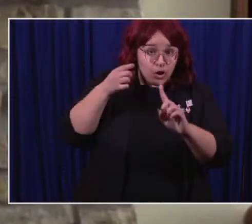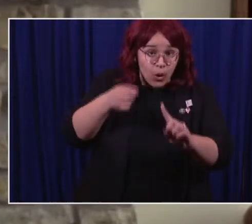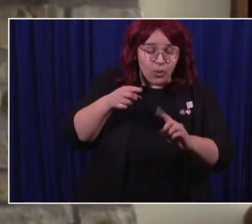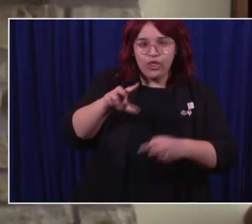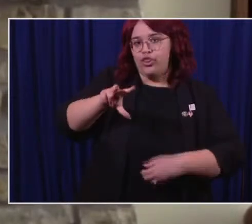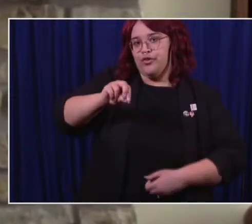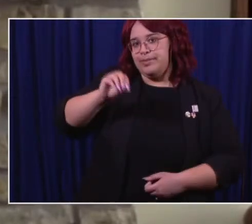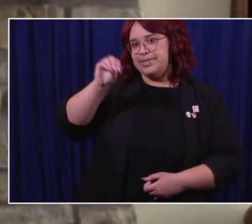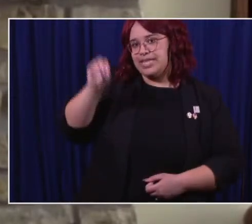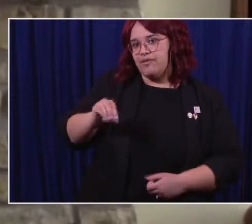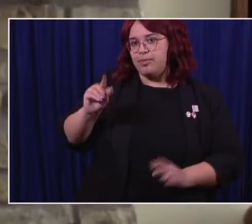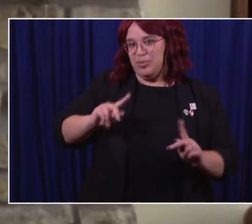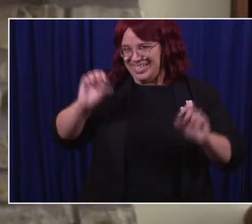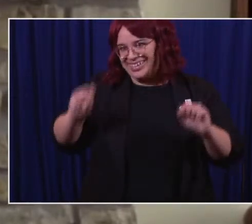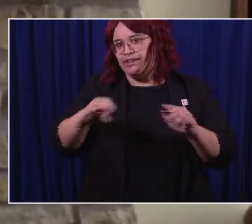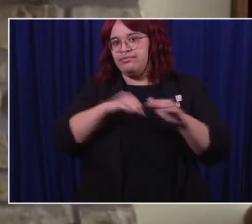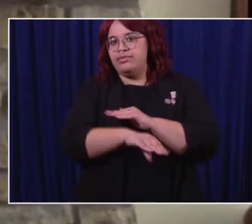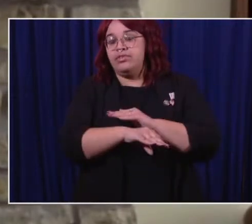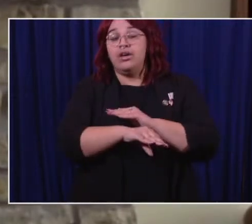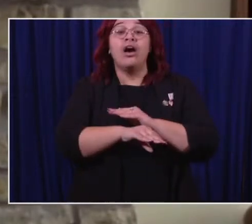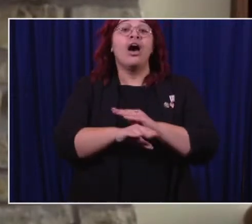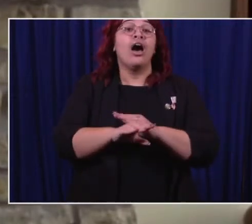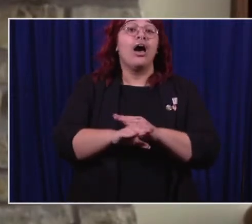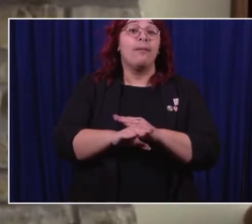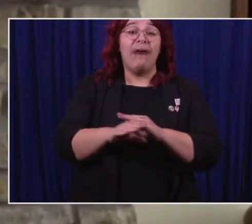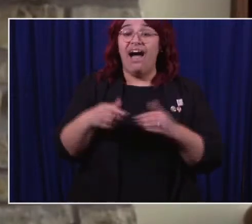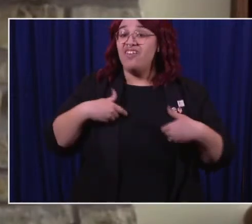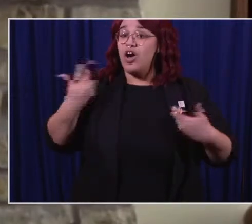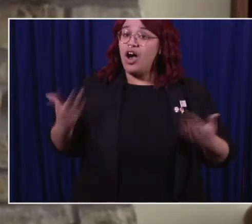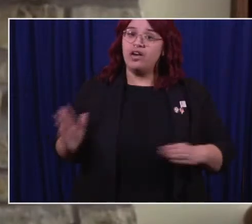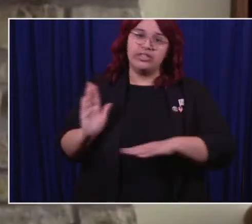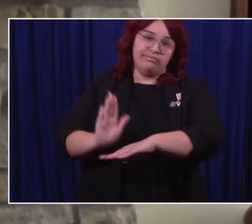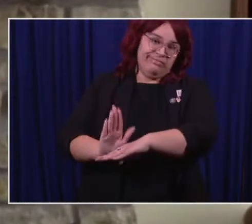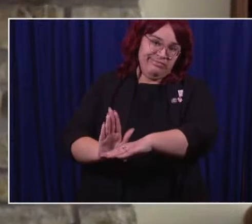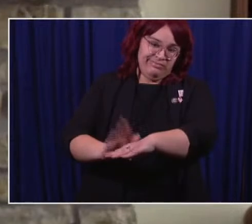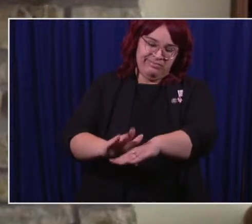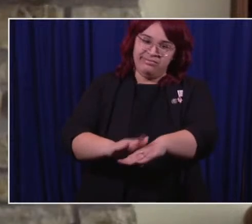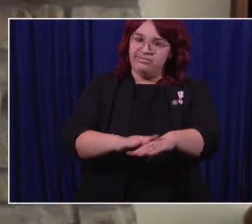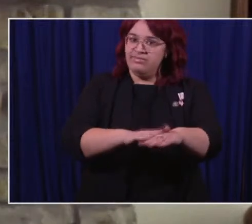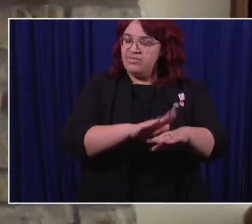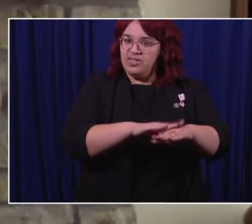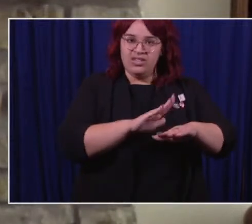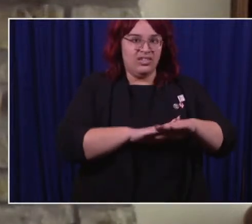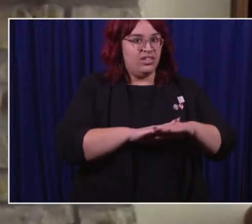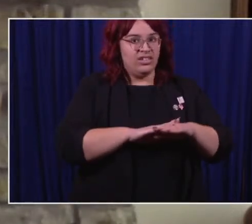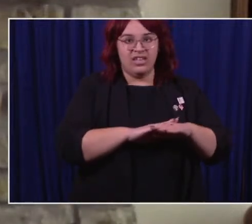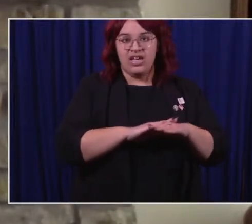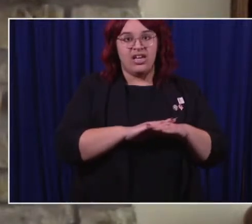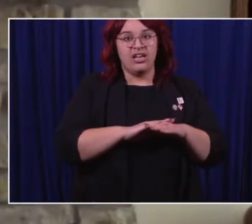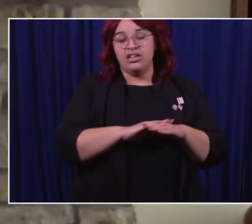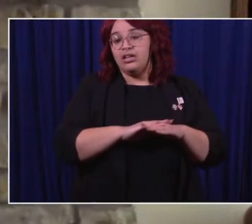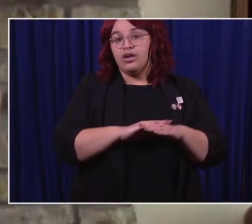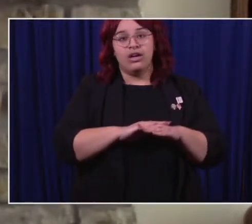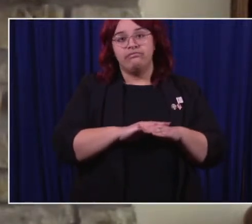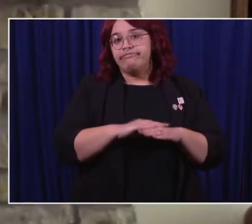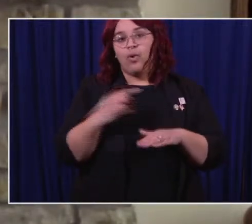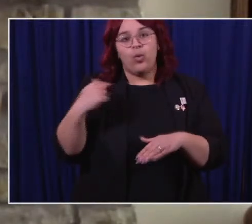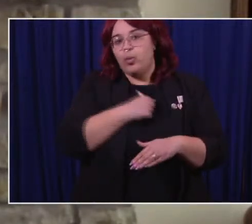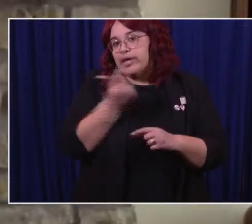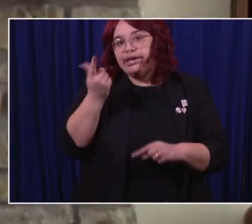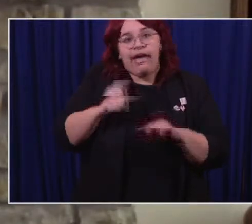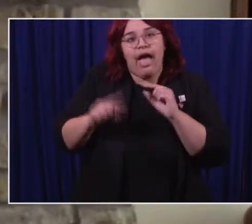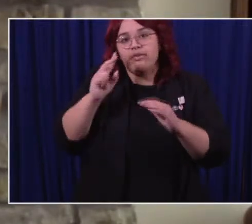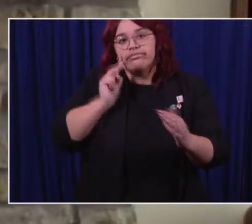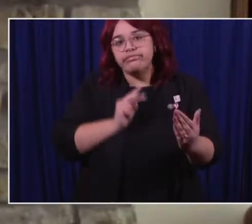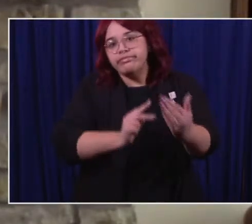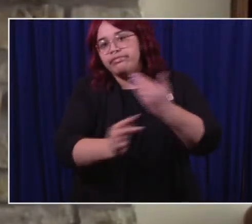caution that I conveyed to every minor league team and to the major league teams is we don't know about this variant. We don't know what it